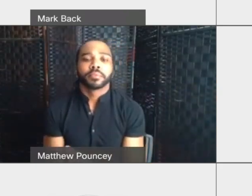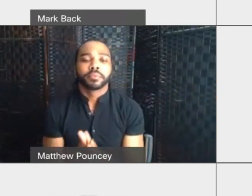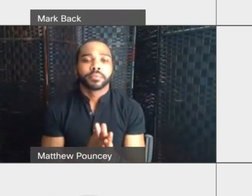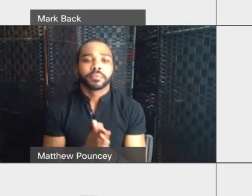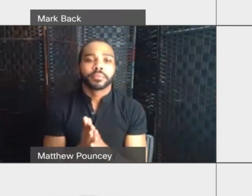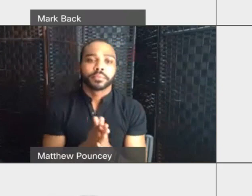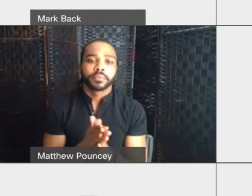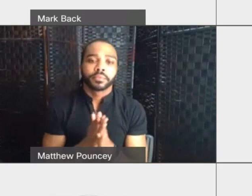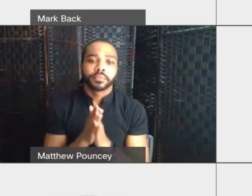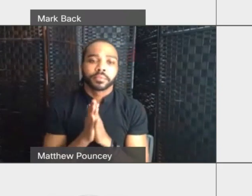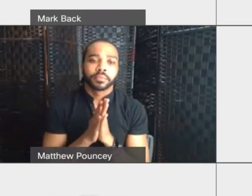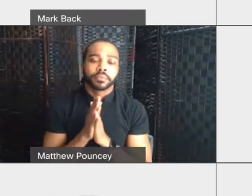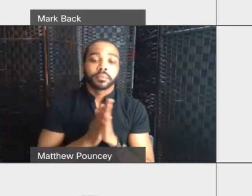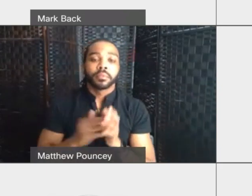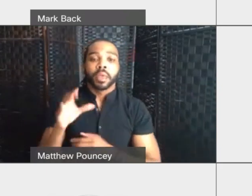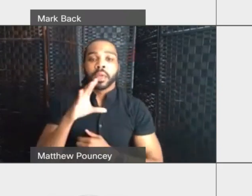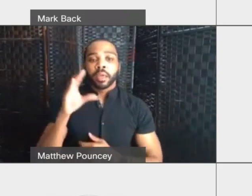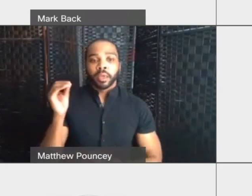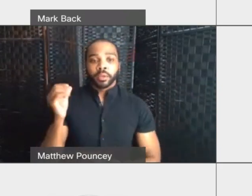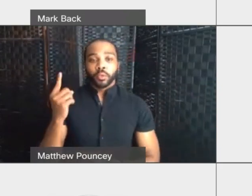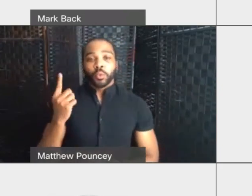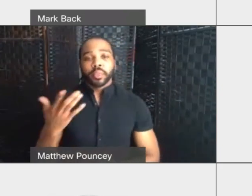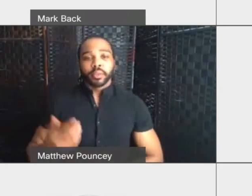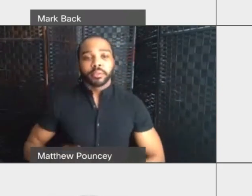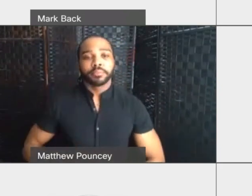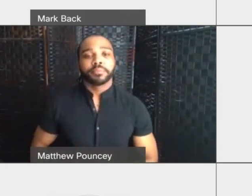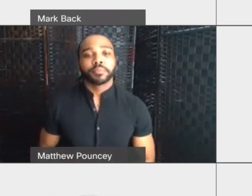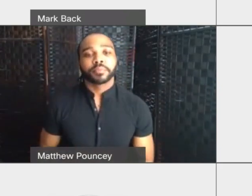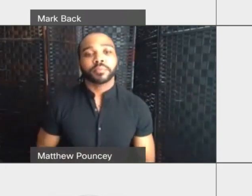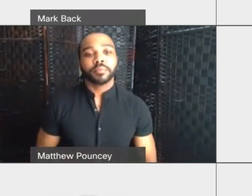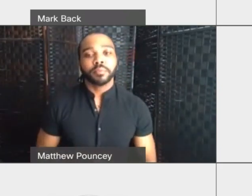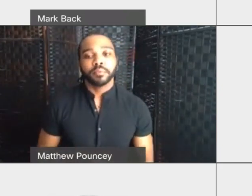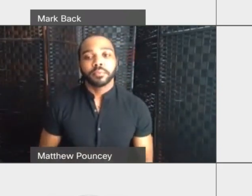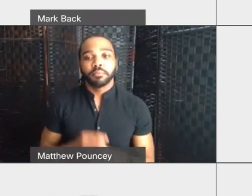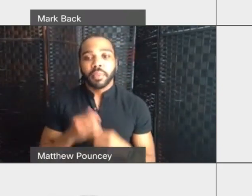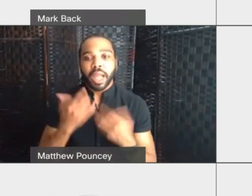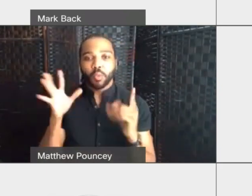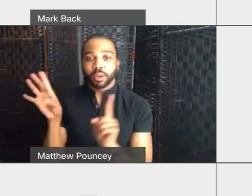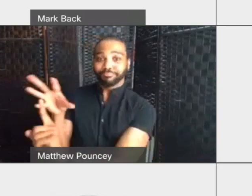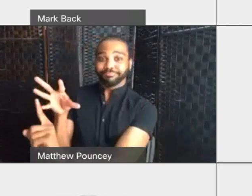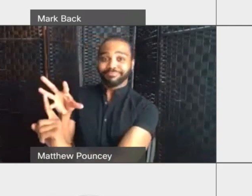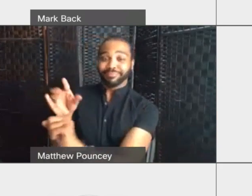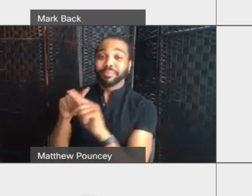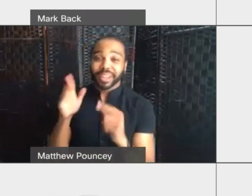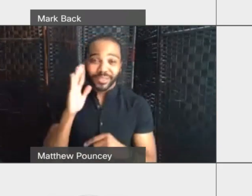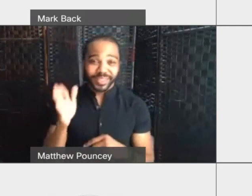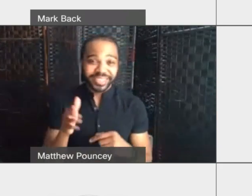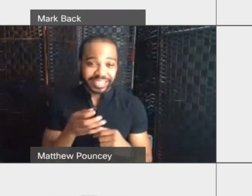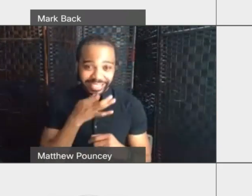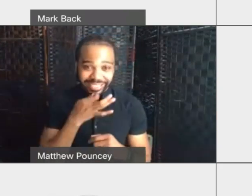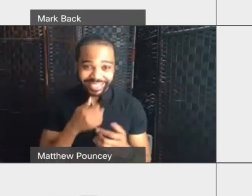And one thing, I don't want to put someone on the spot, but I am about to.